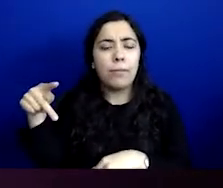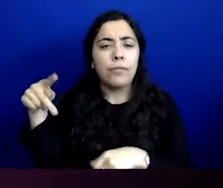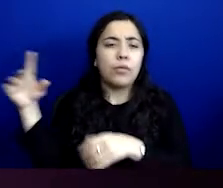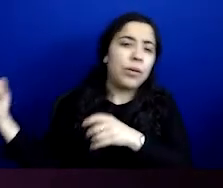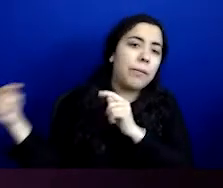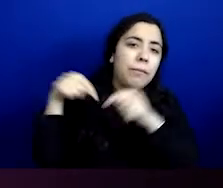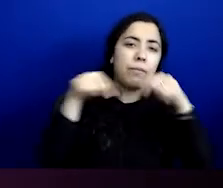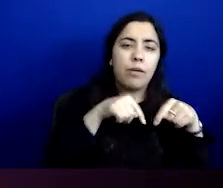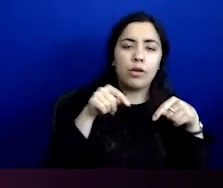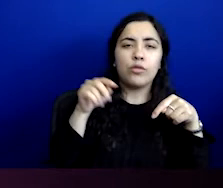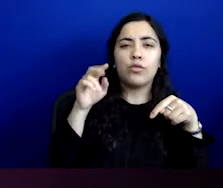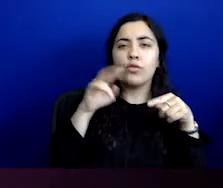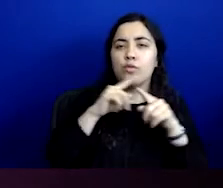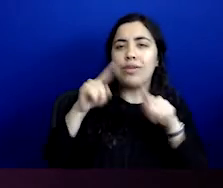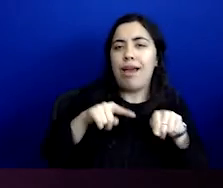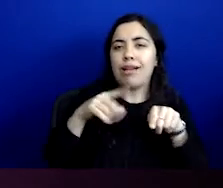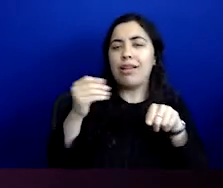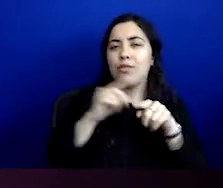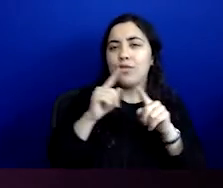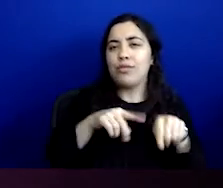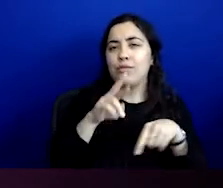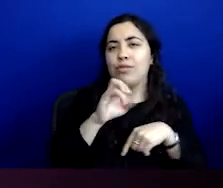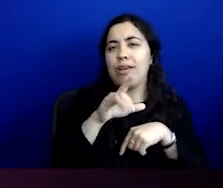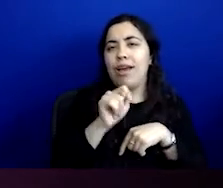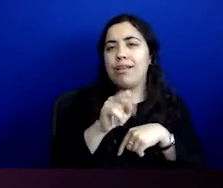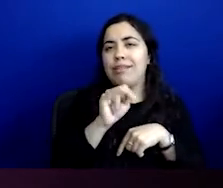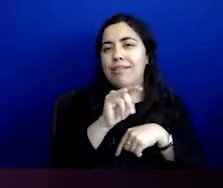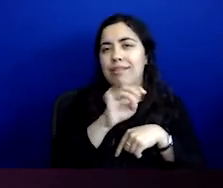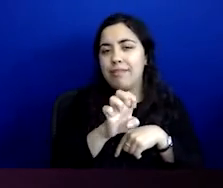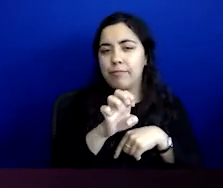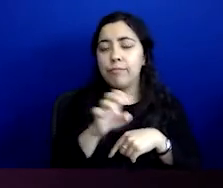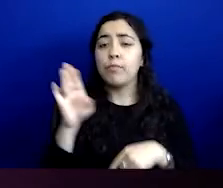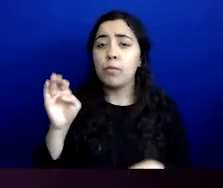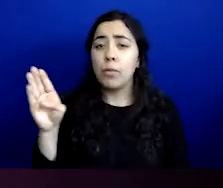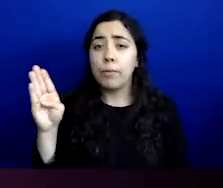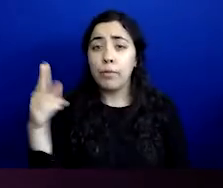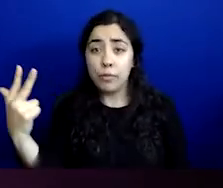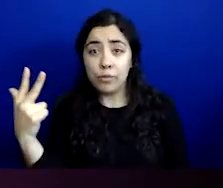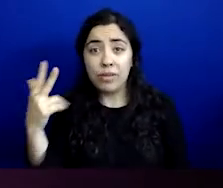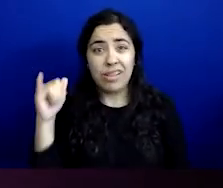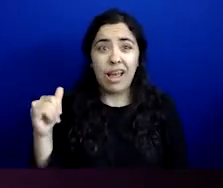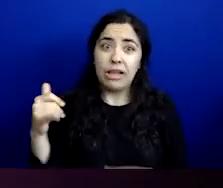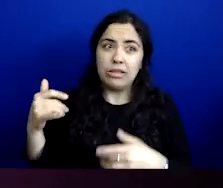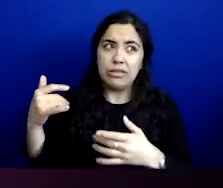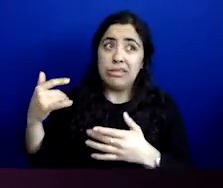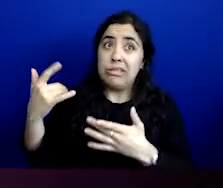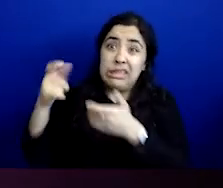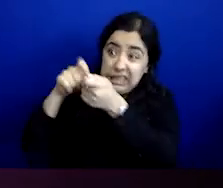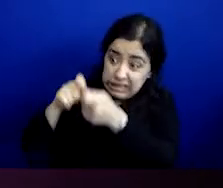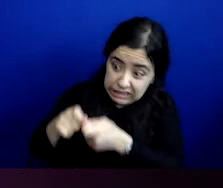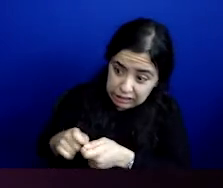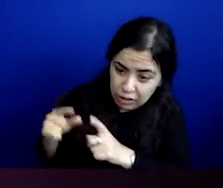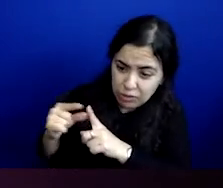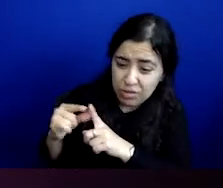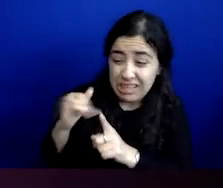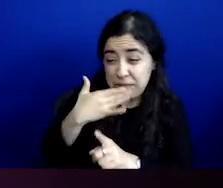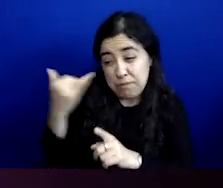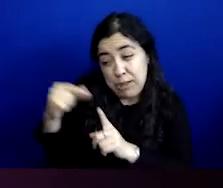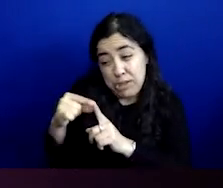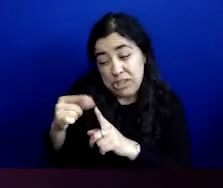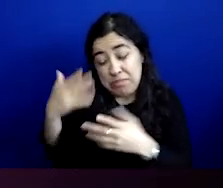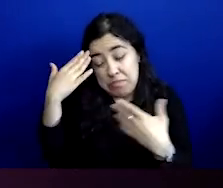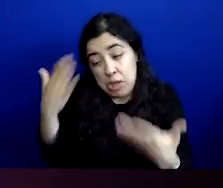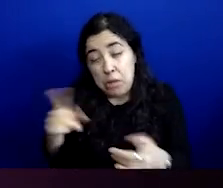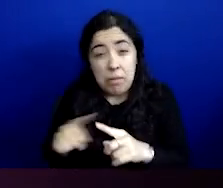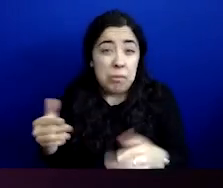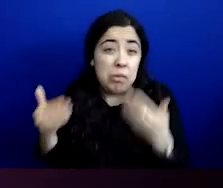jQuery. So the term Web3 is kind of loaded at this point, in fact, and I'm not even sure if this is the best term for us to be using, but I'm going to use it because